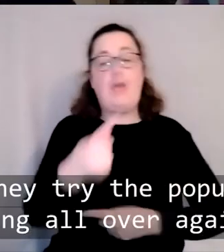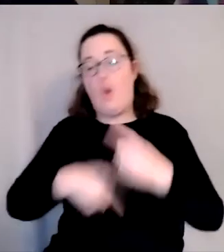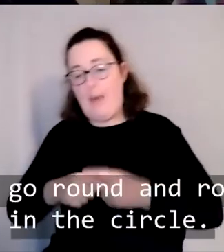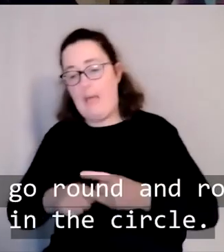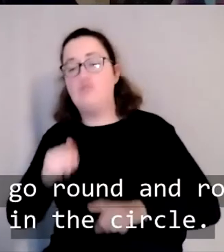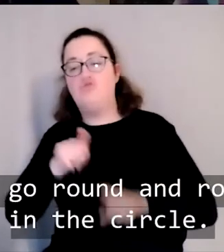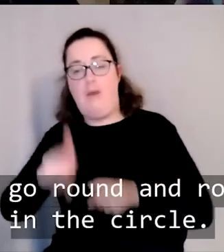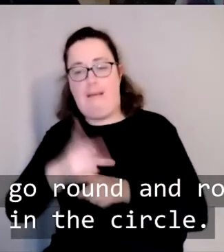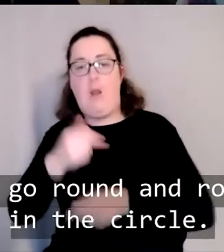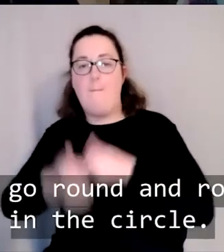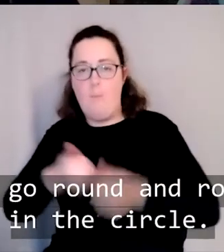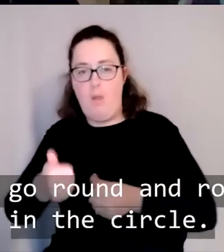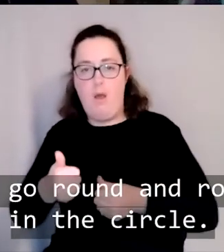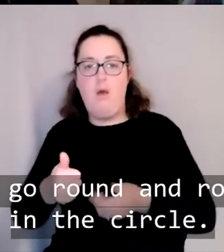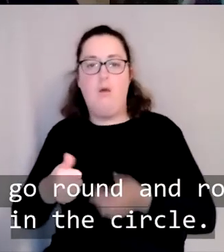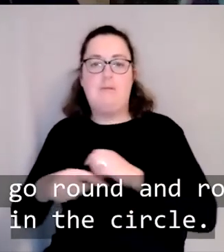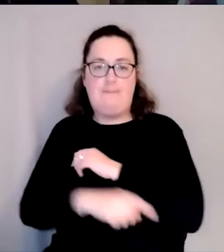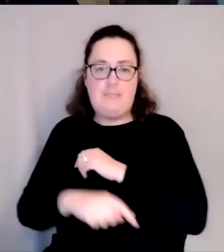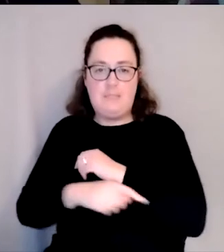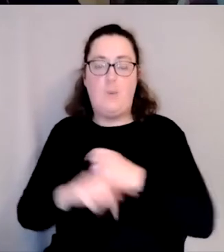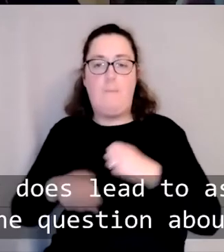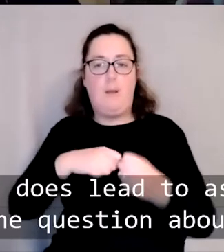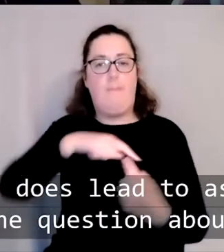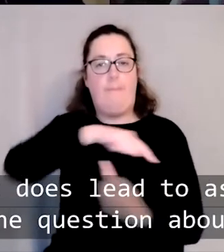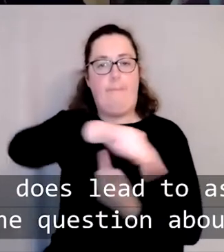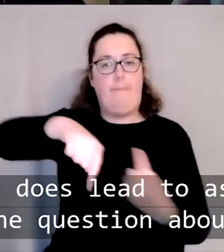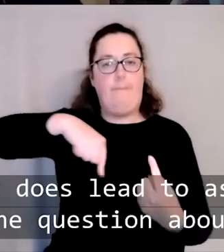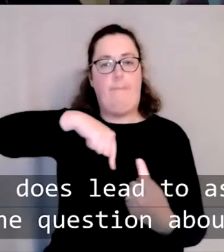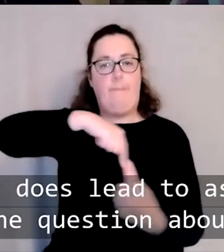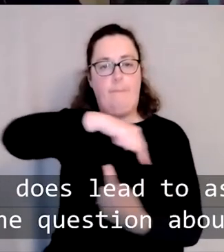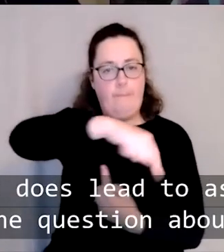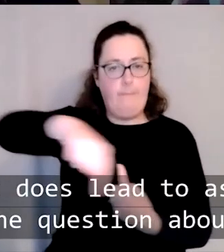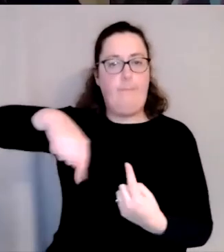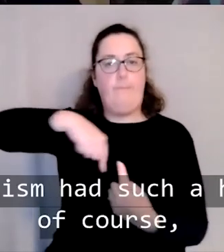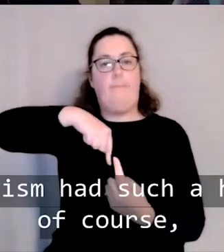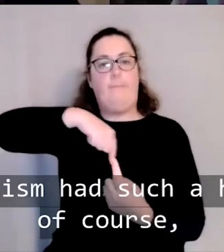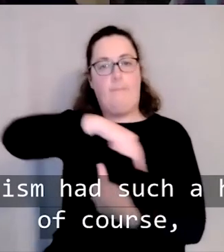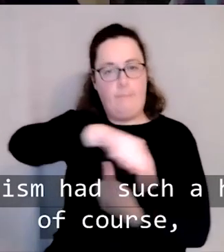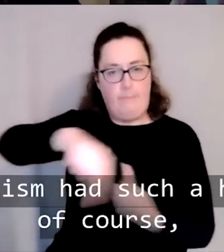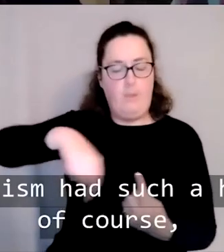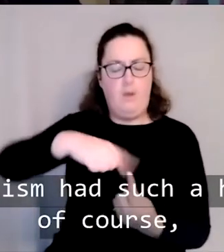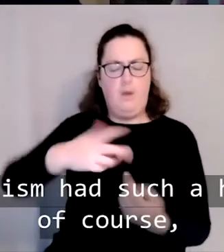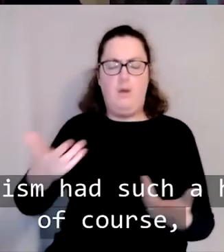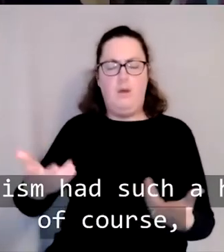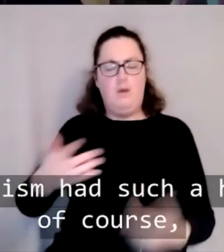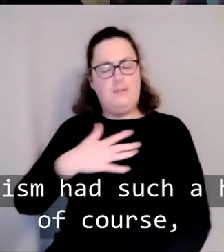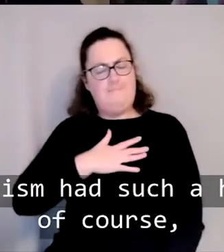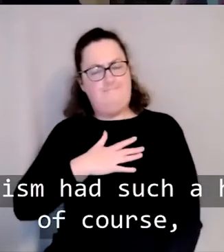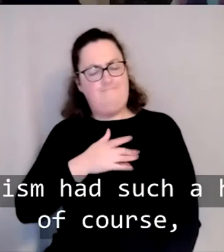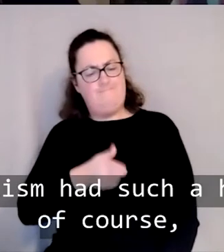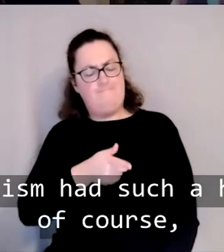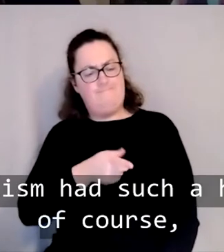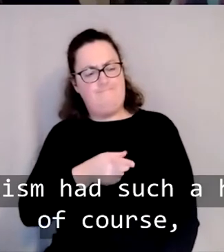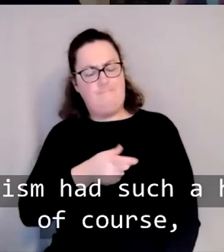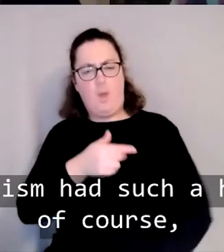again. And you go round and round in this circle. And it does lead to ask the question about why populism